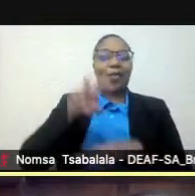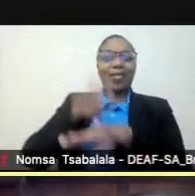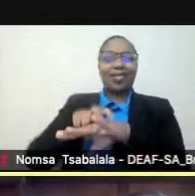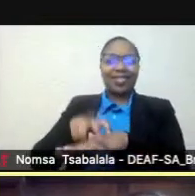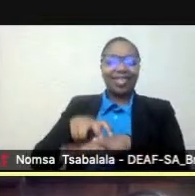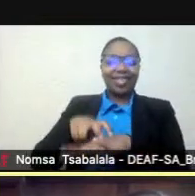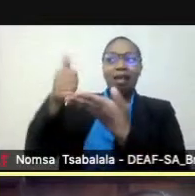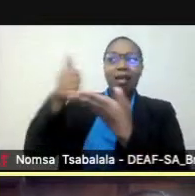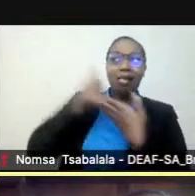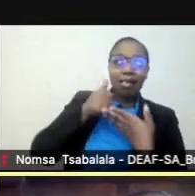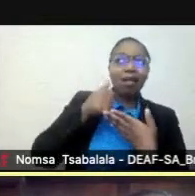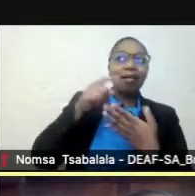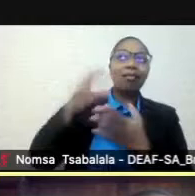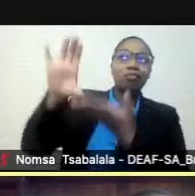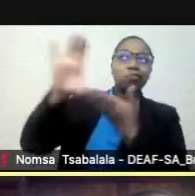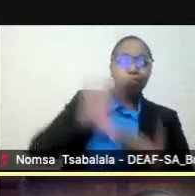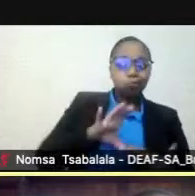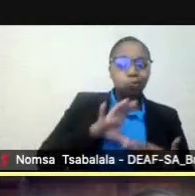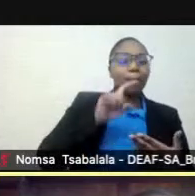engagements increase to daily.